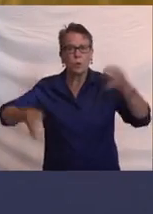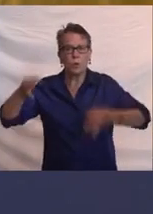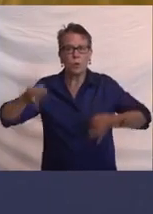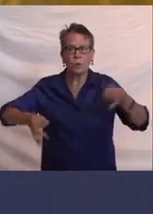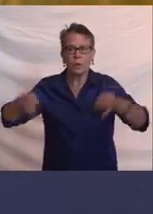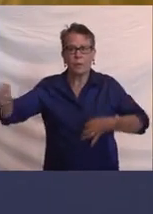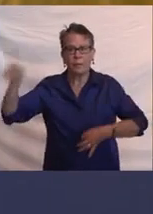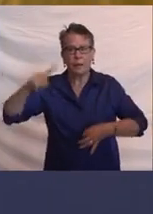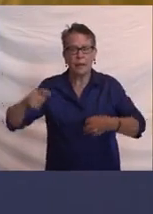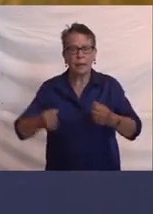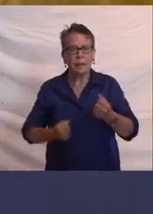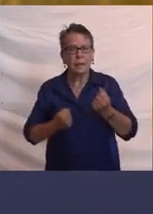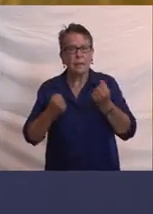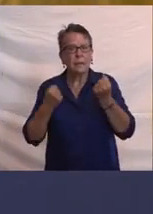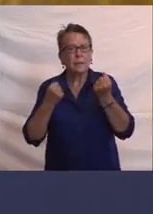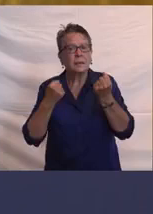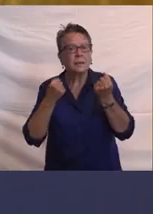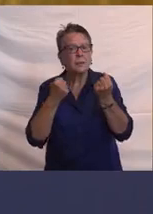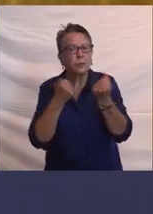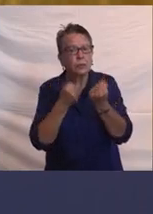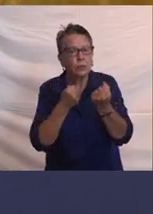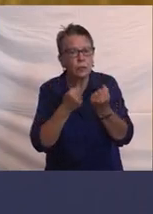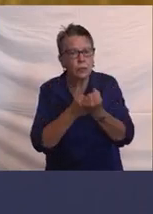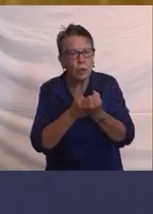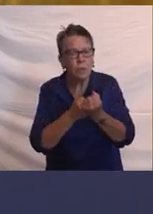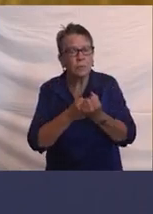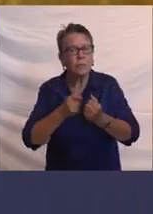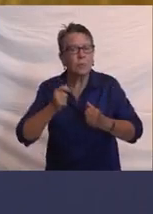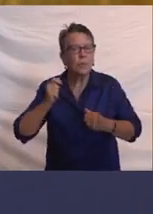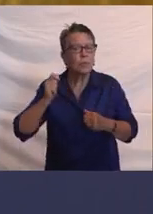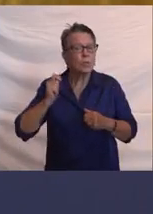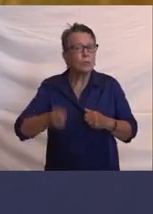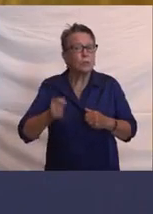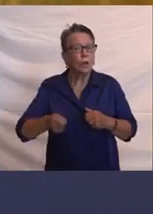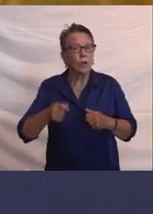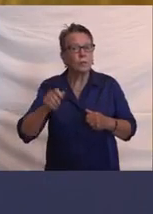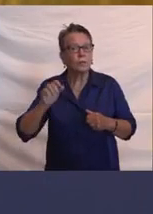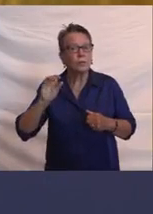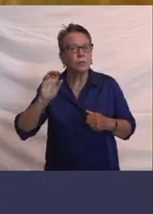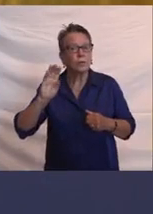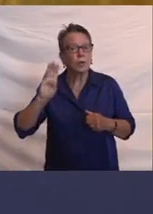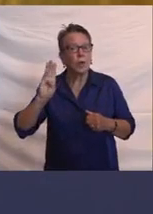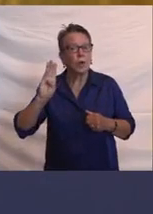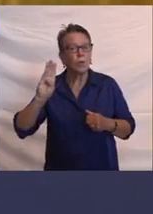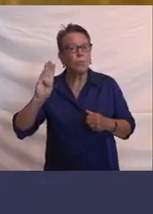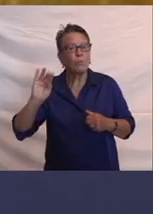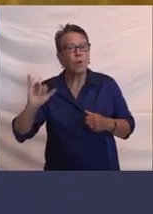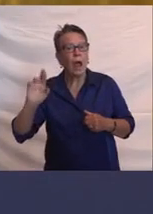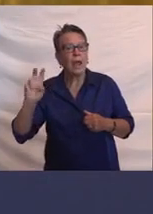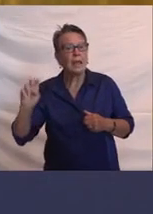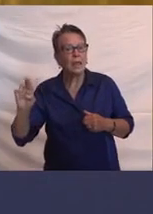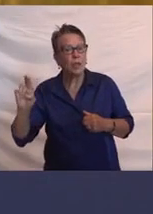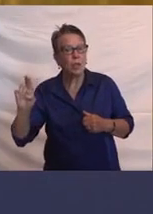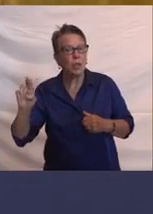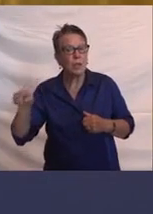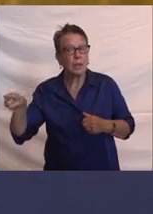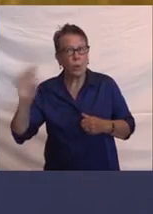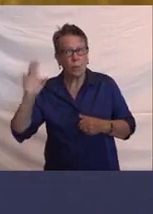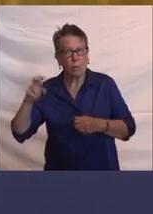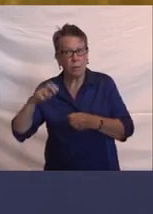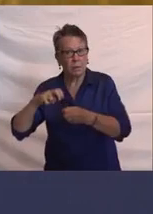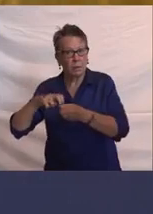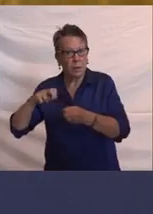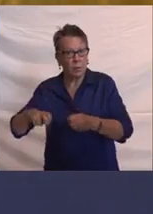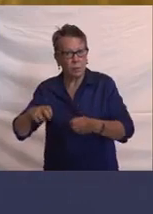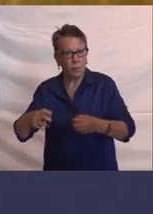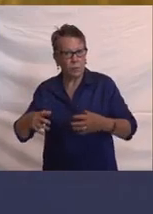Justice Stephen Breyer stepping down while Democrats control the federal government? Thanks. Thank